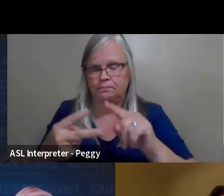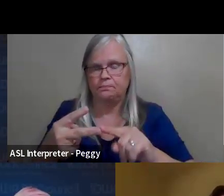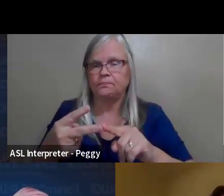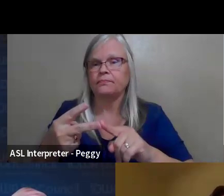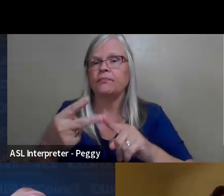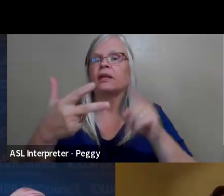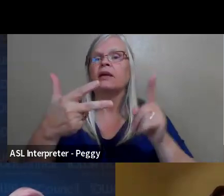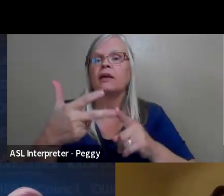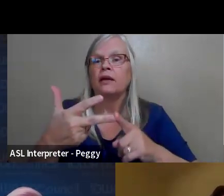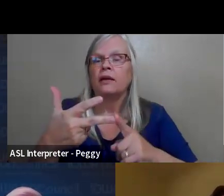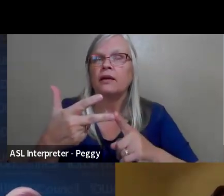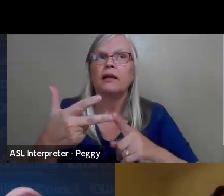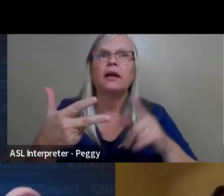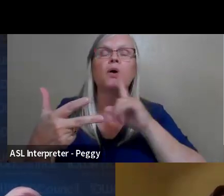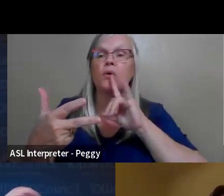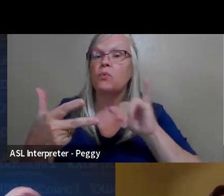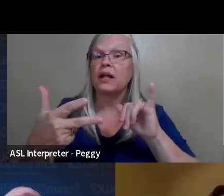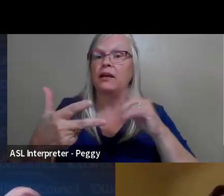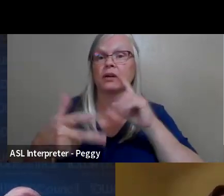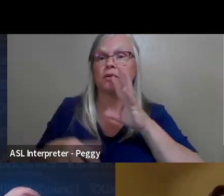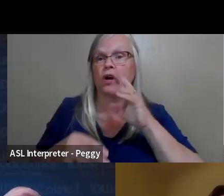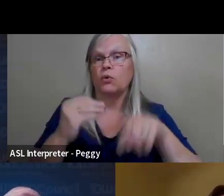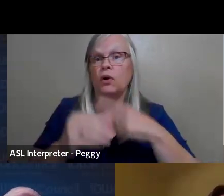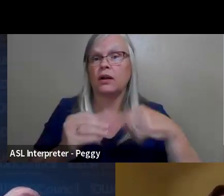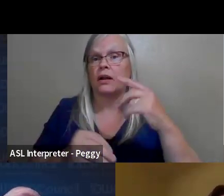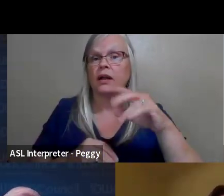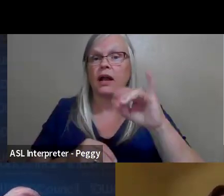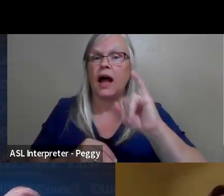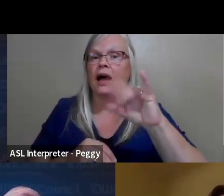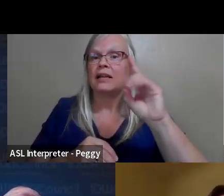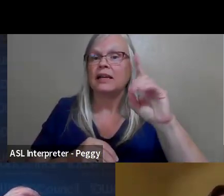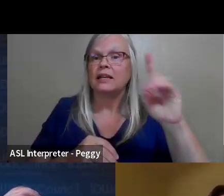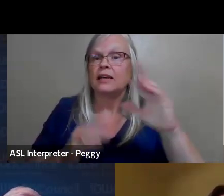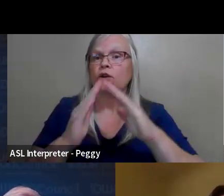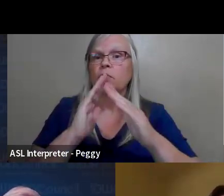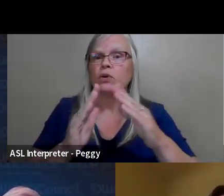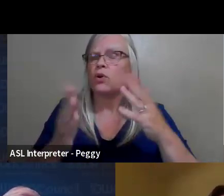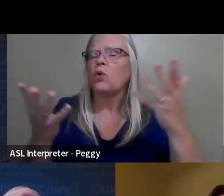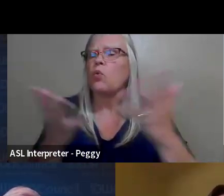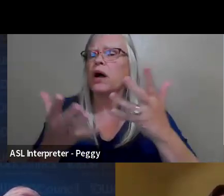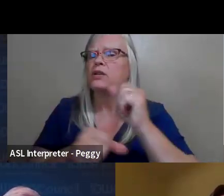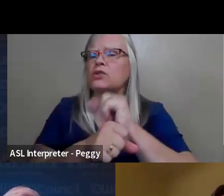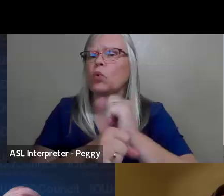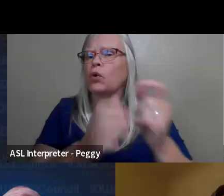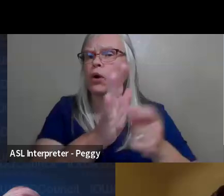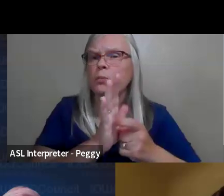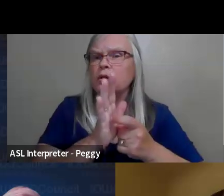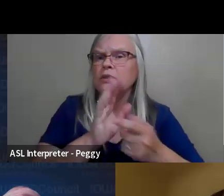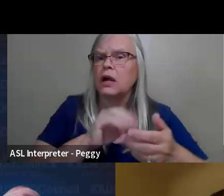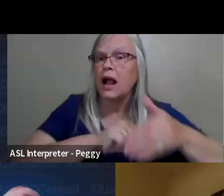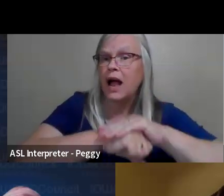And finally, we really have to talk to our IDD community and educate them about what the work requirements do and do not